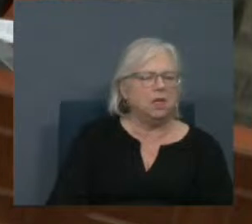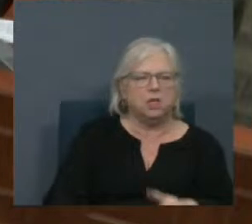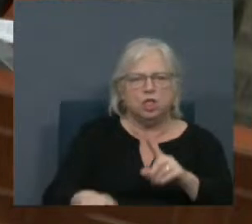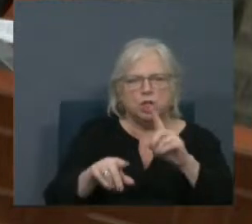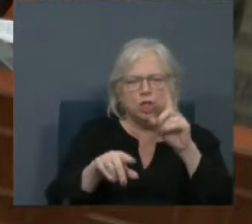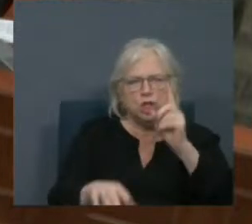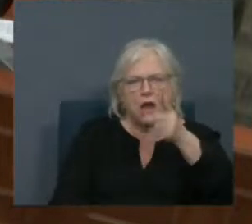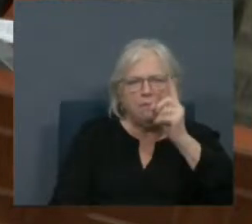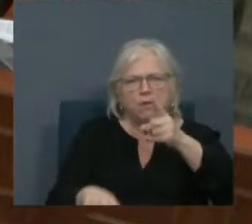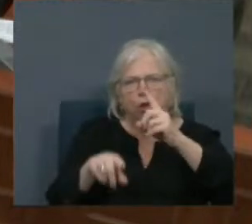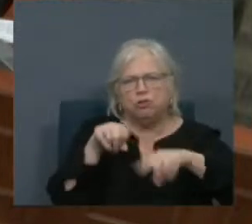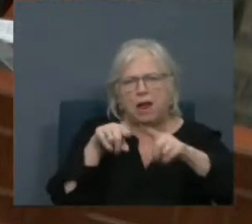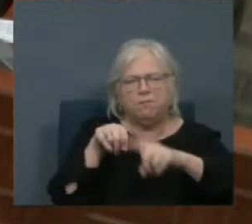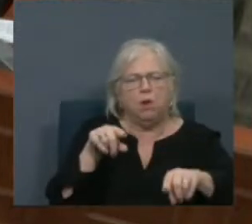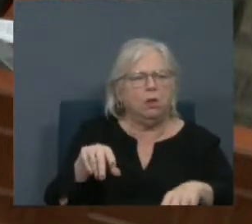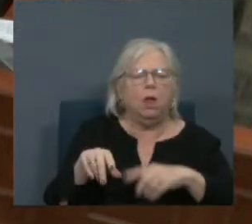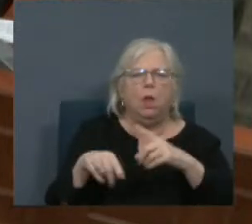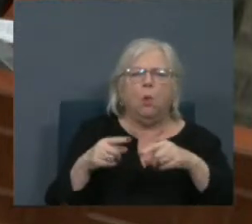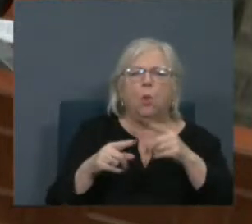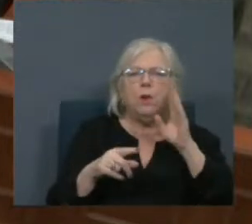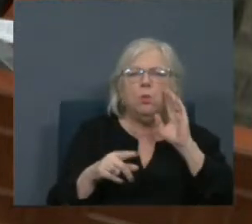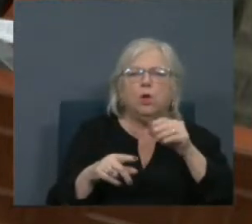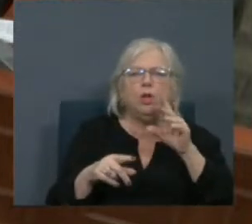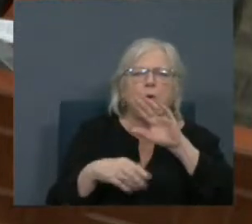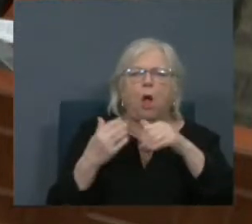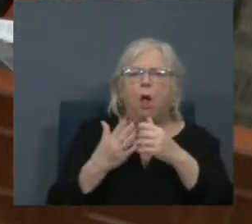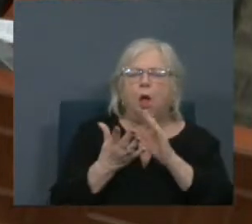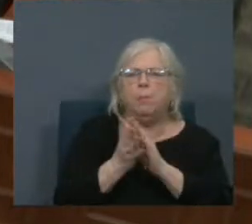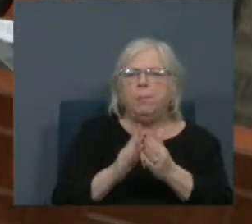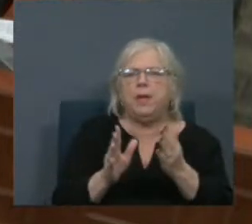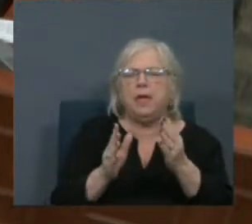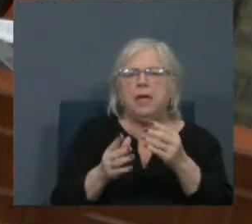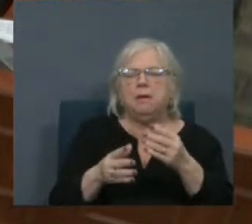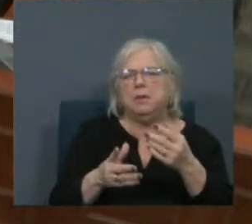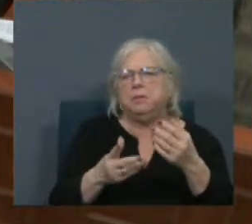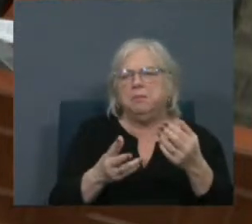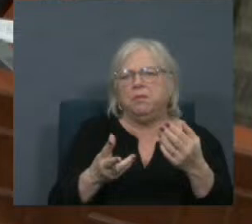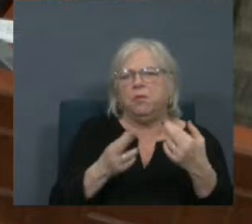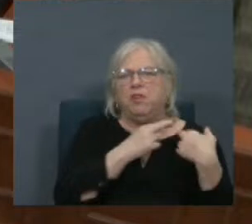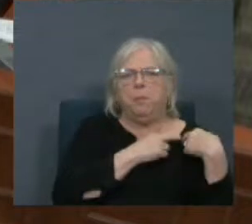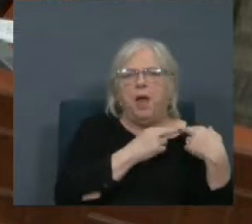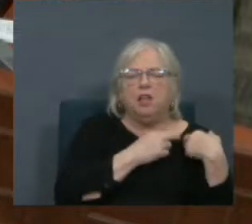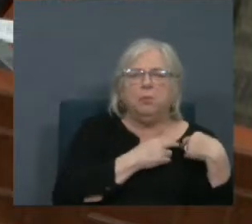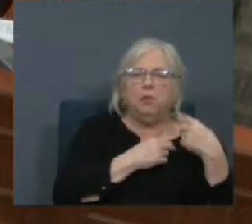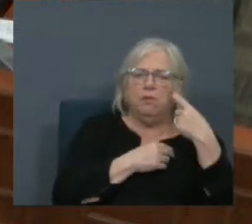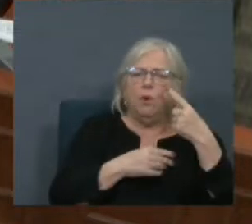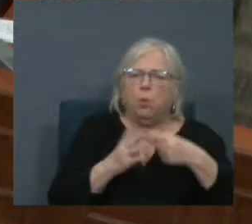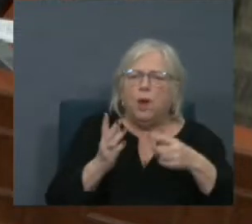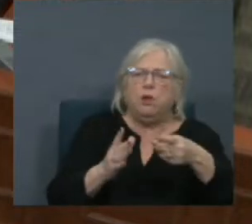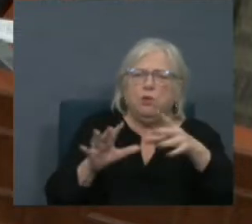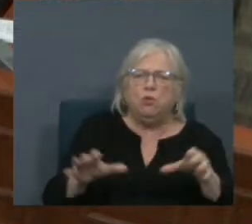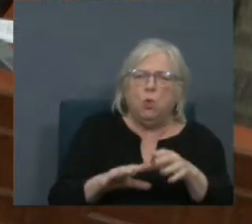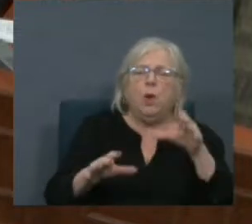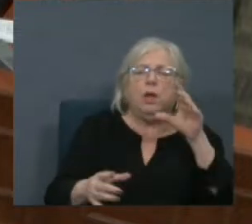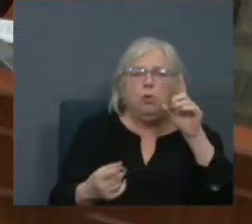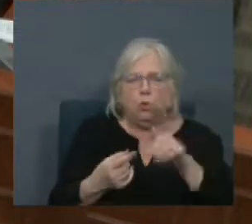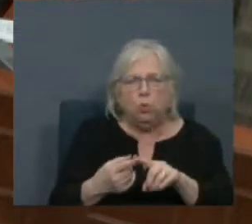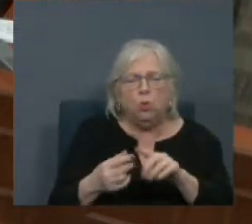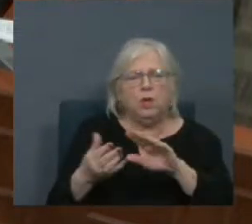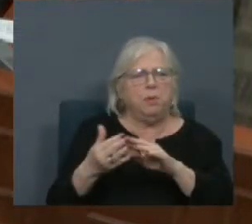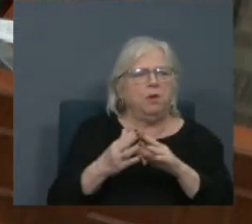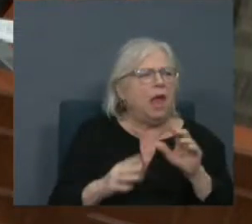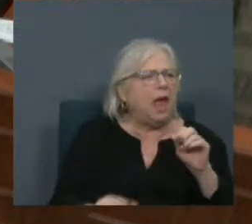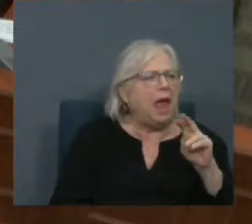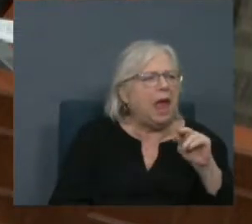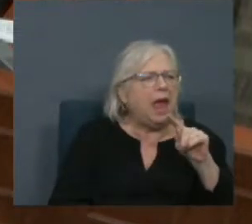Shameful, disgusting. When will you all be accountable for what you're doing to communities? Antoine, we